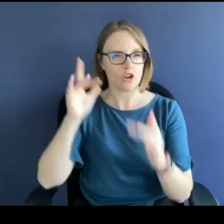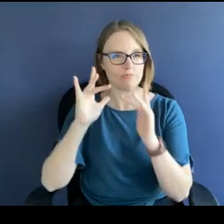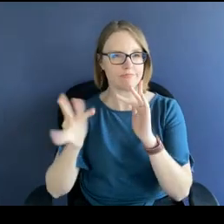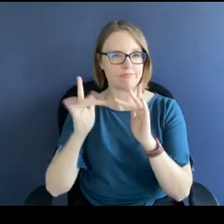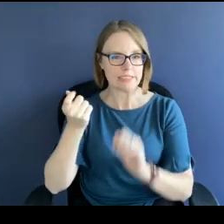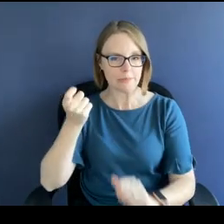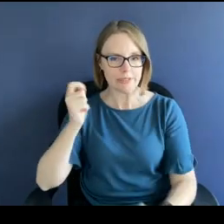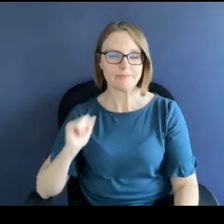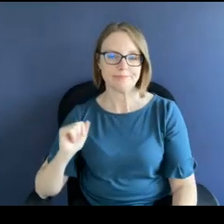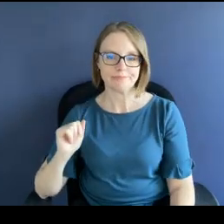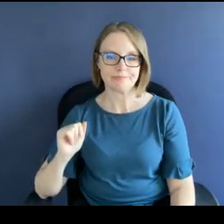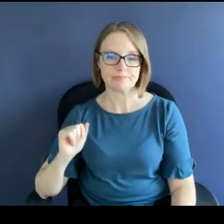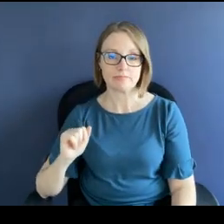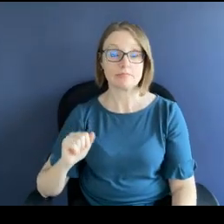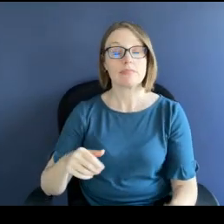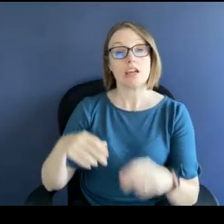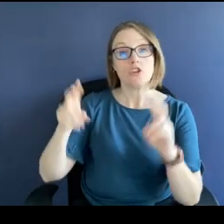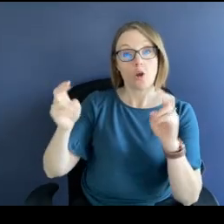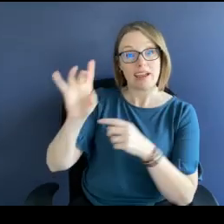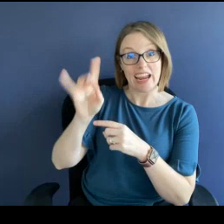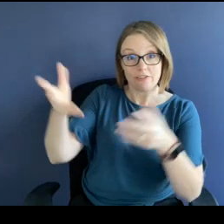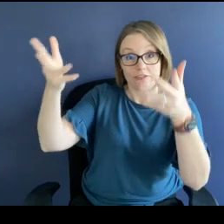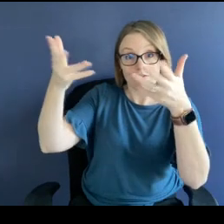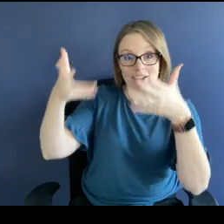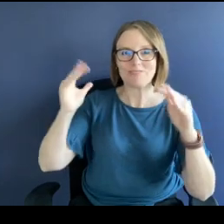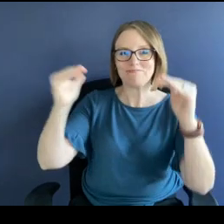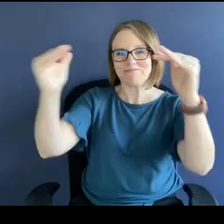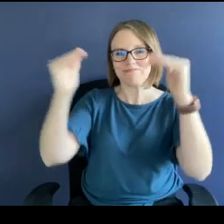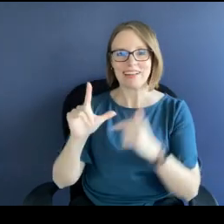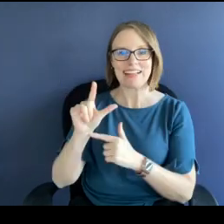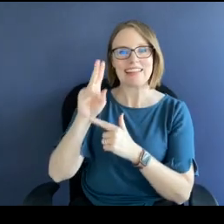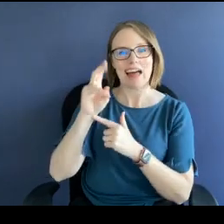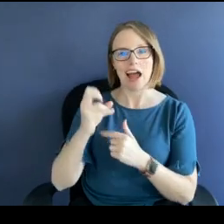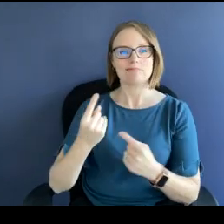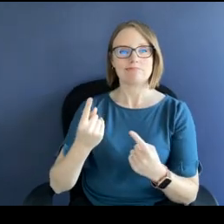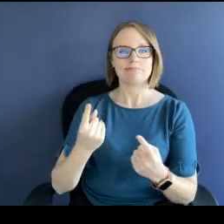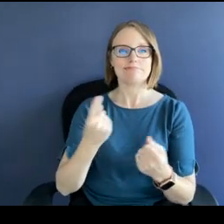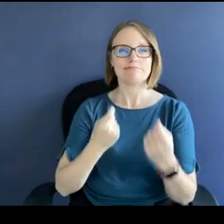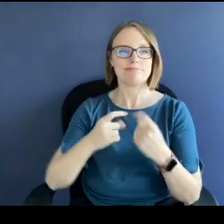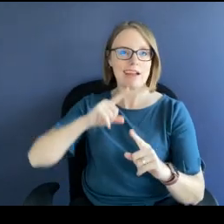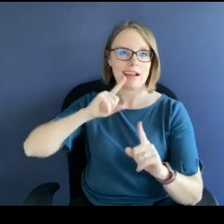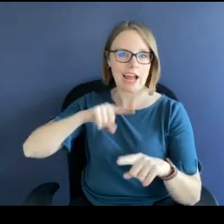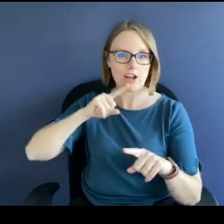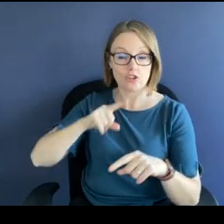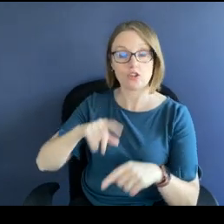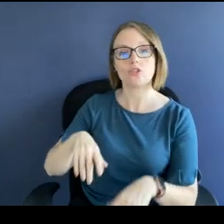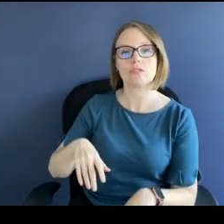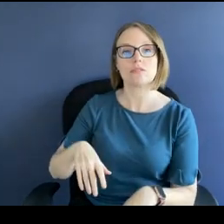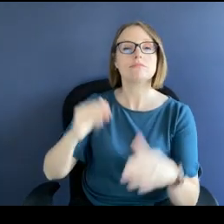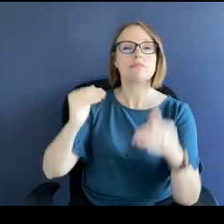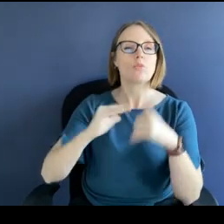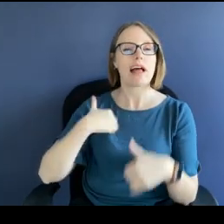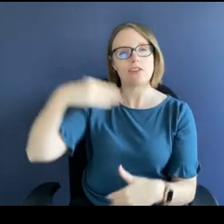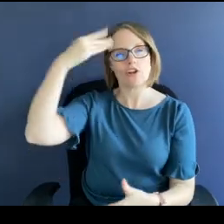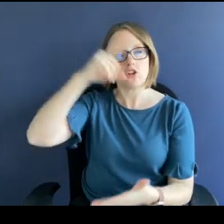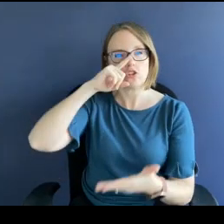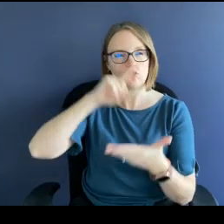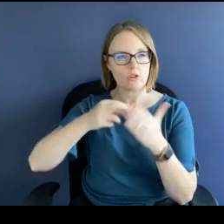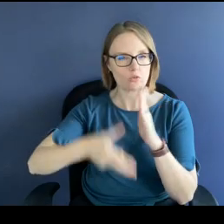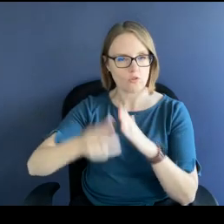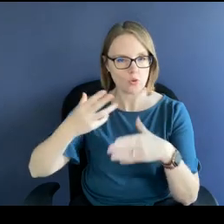And once we wrap topic 8, we'll move into our live Q&A session. We'll have our knowledge check review, and then we